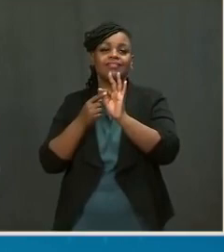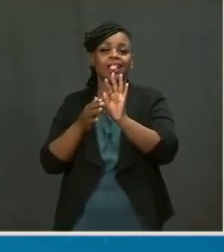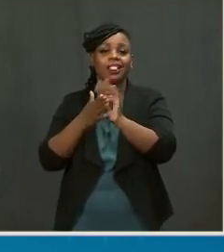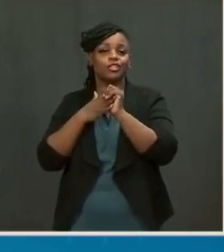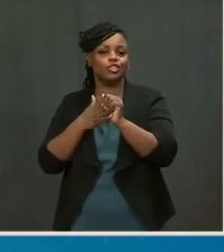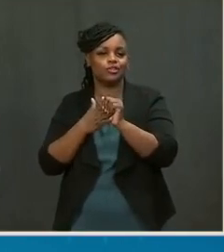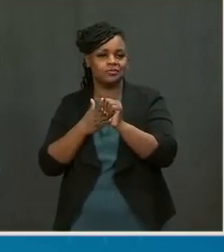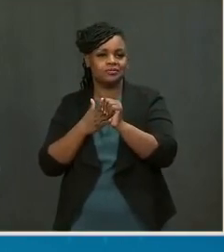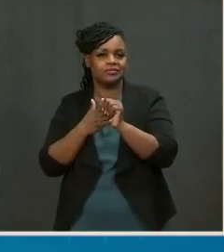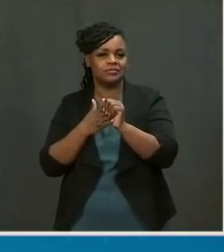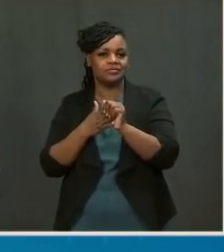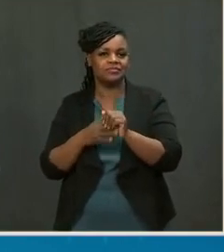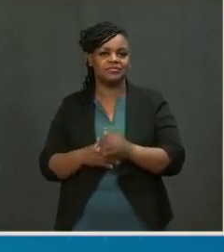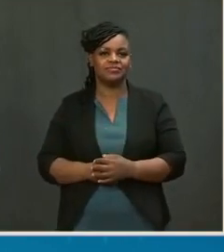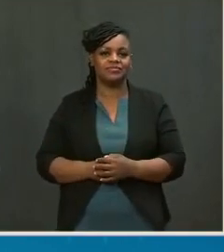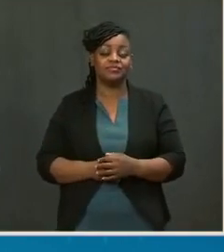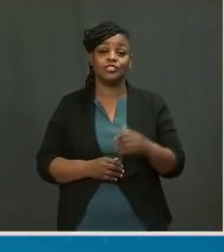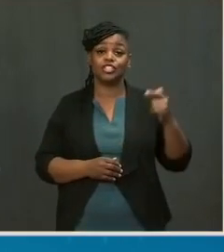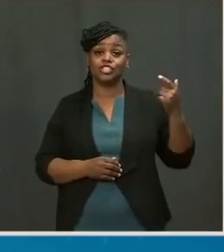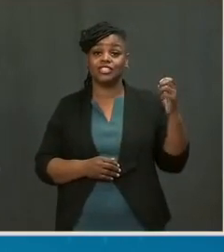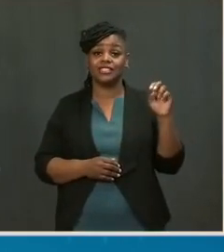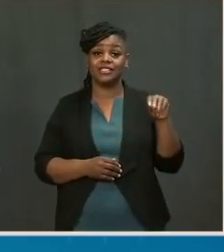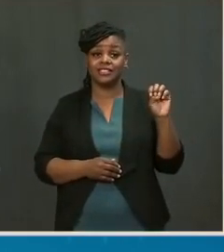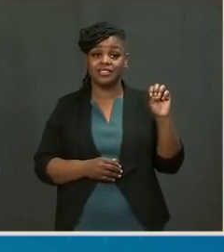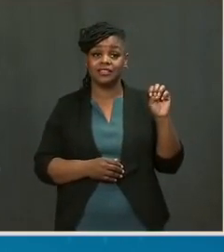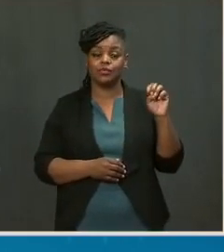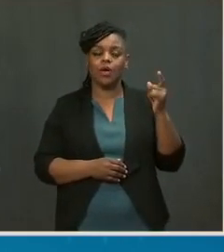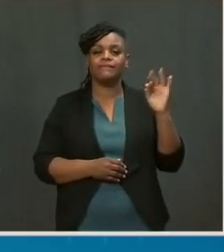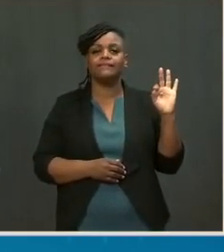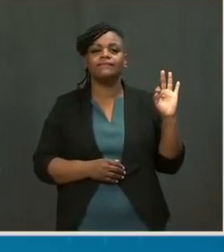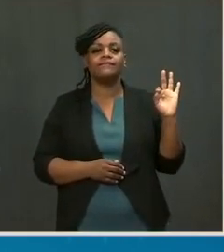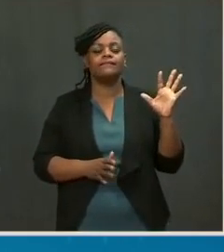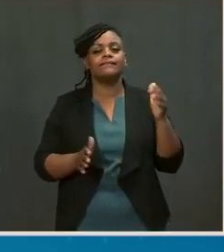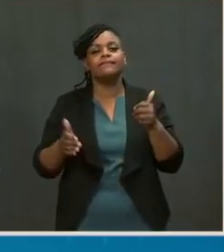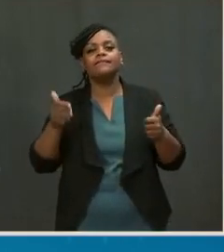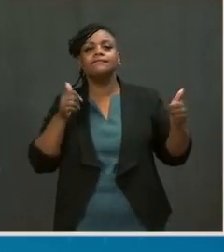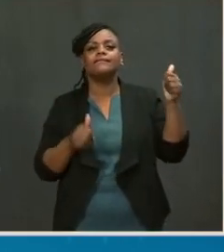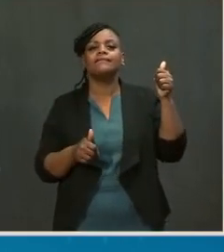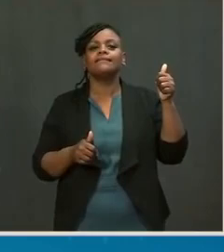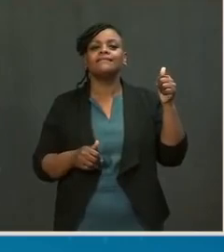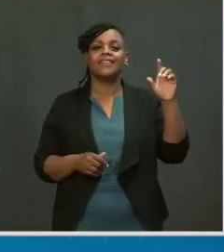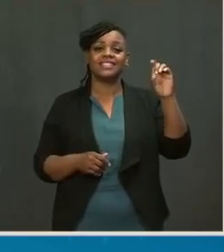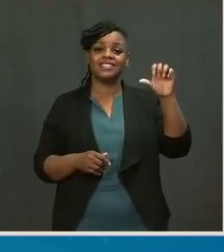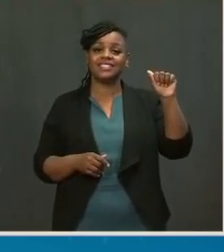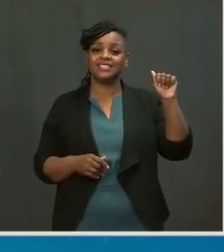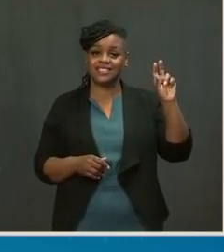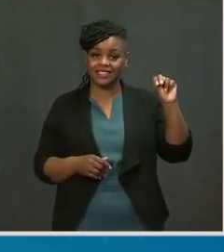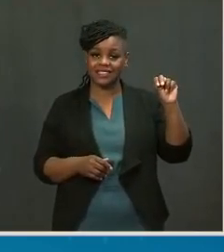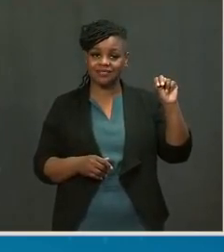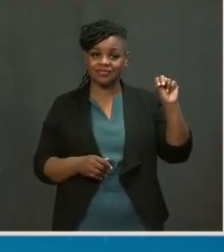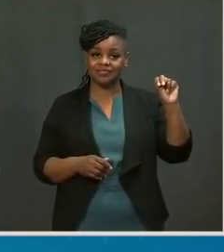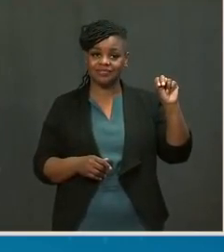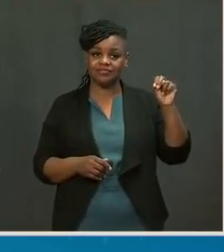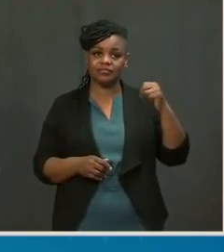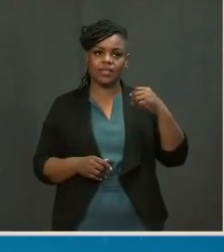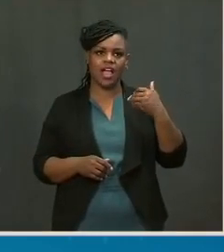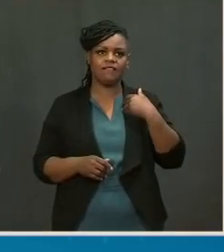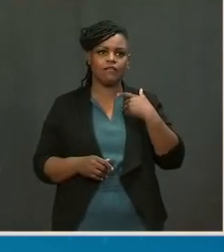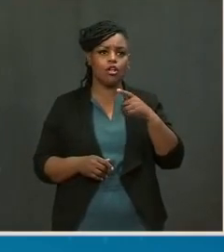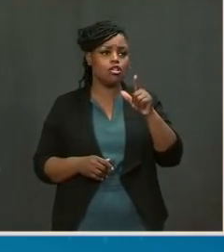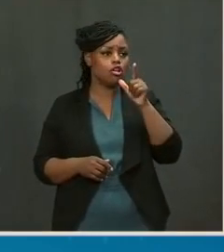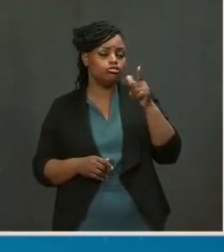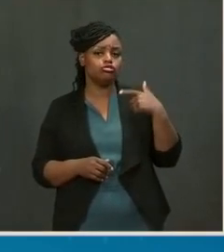deans. You know, we have caucus lunches where we sit in a room with no cameras, and when Jeanne stands to